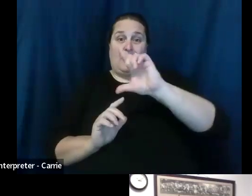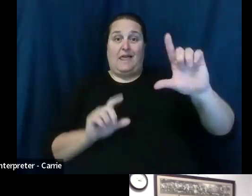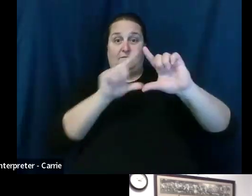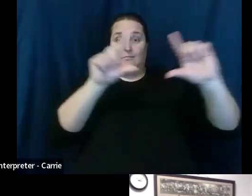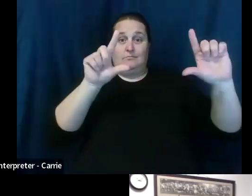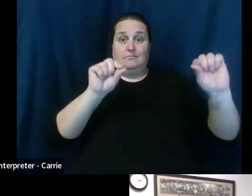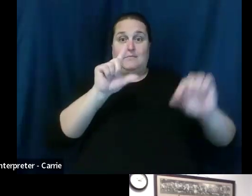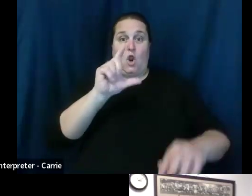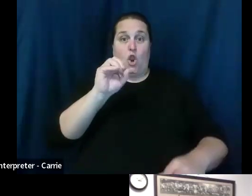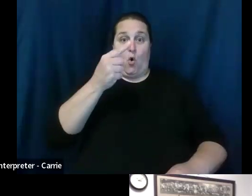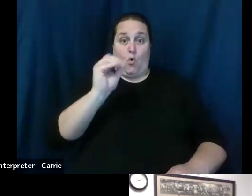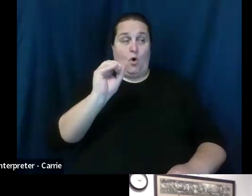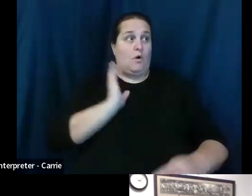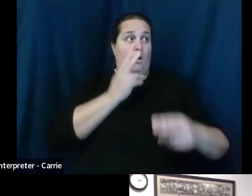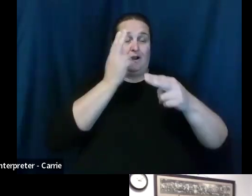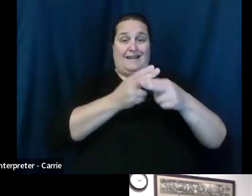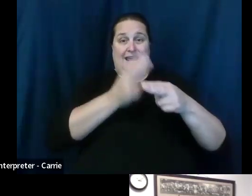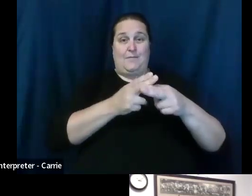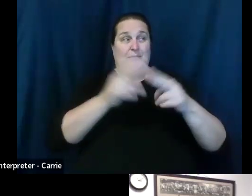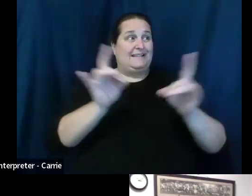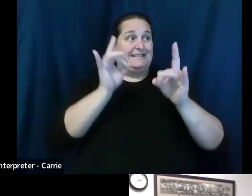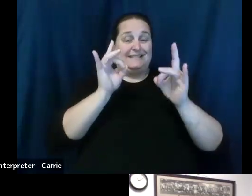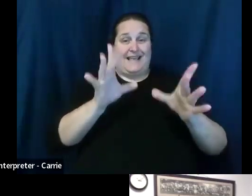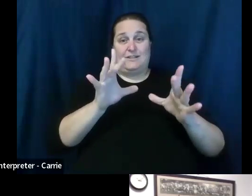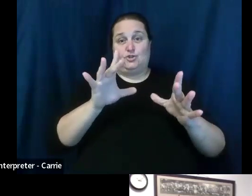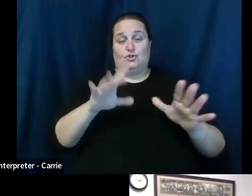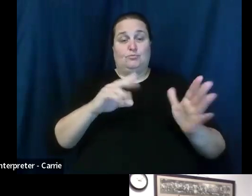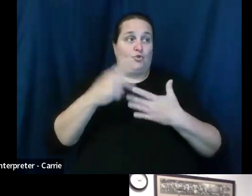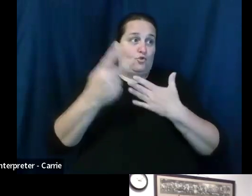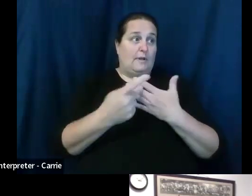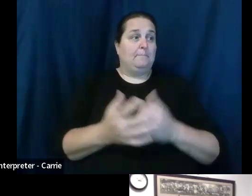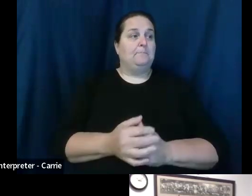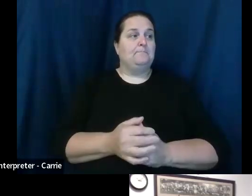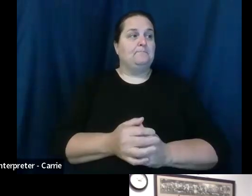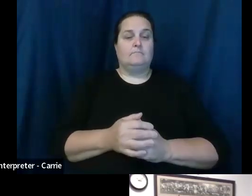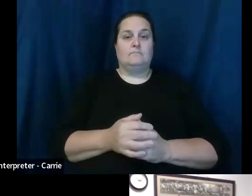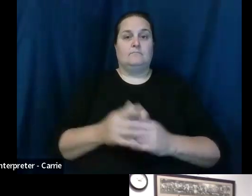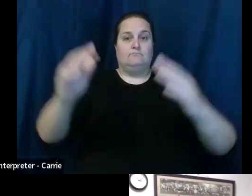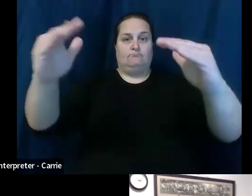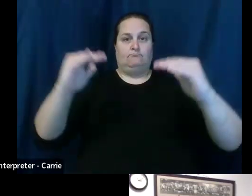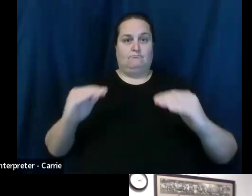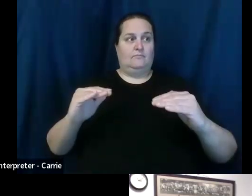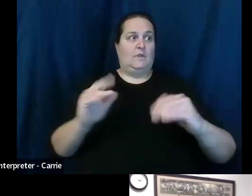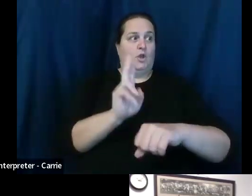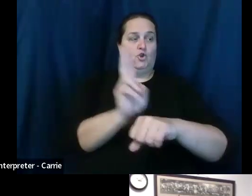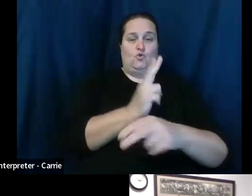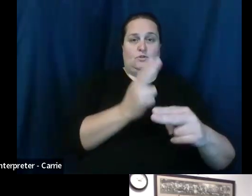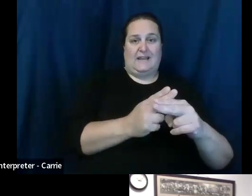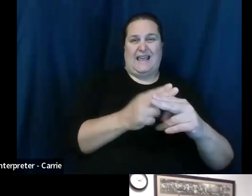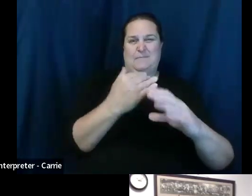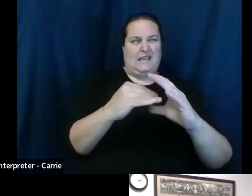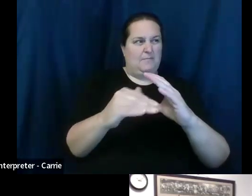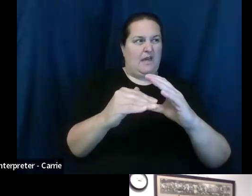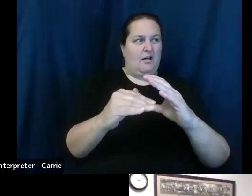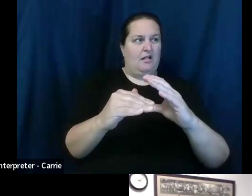right big in front of you. If you scroll all the way down, we have our login. So